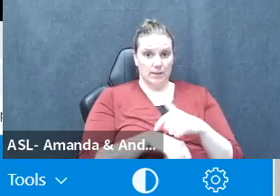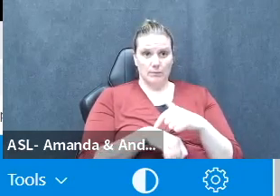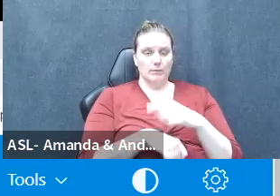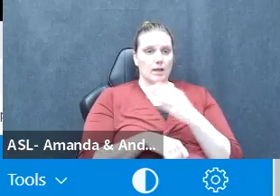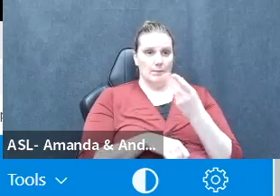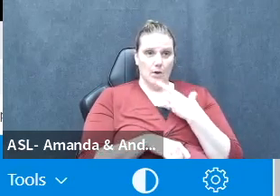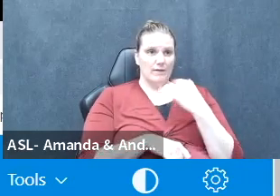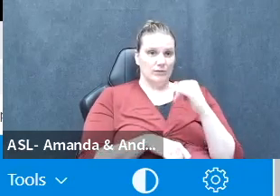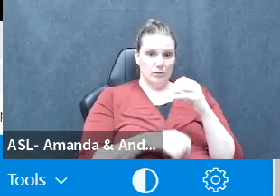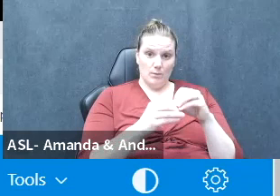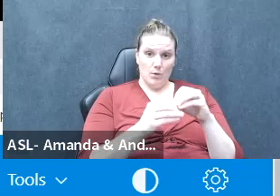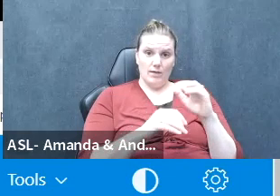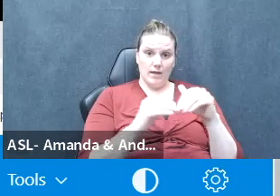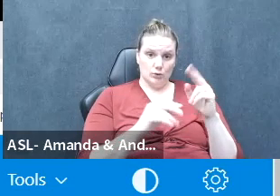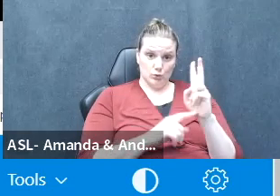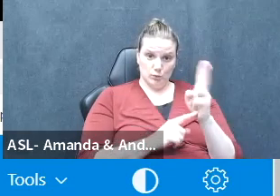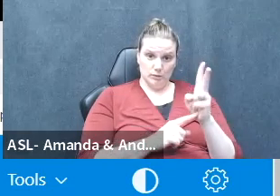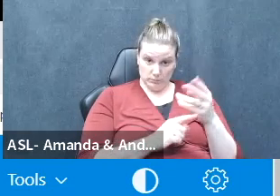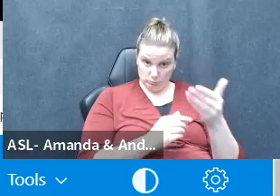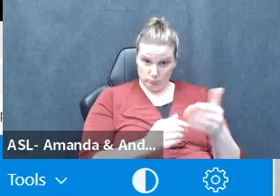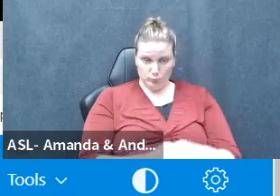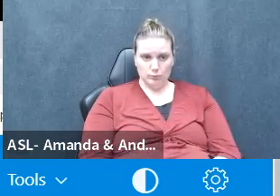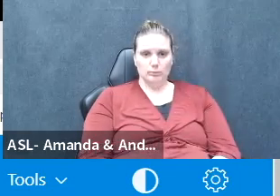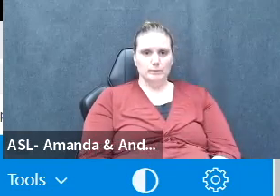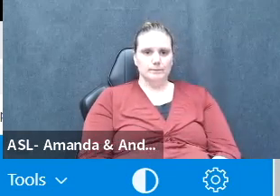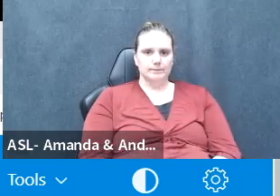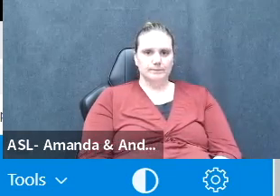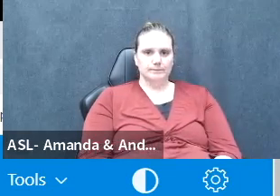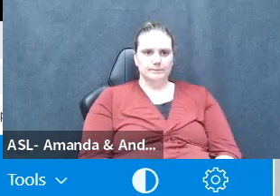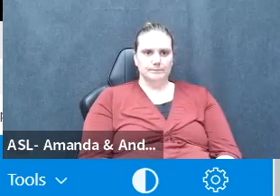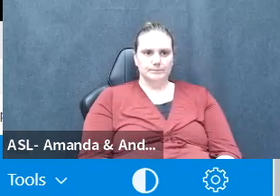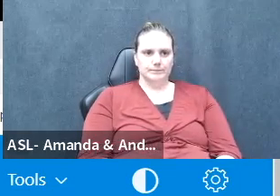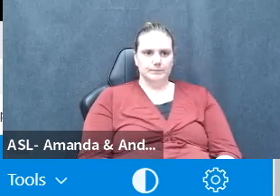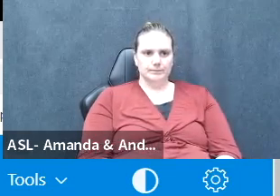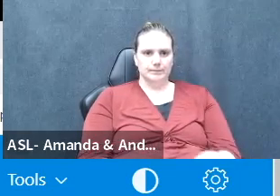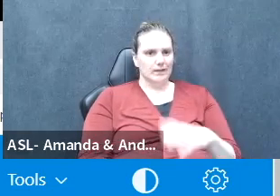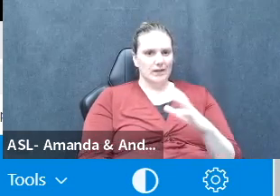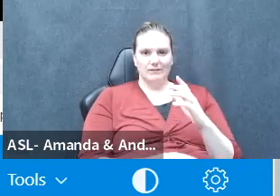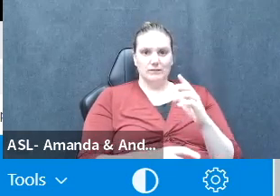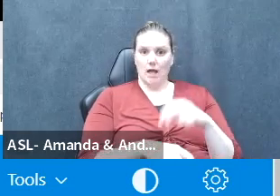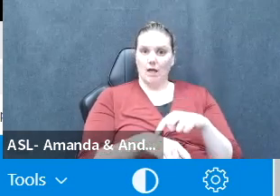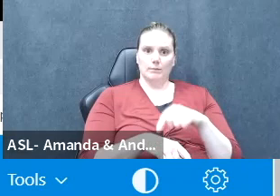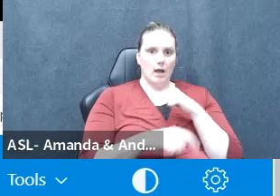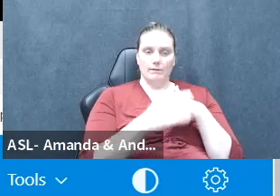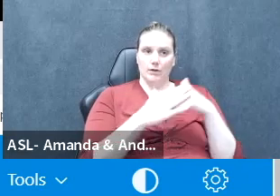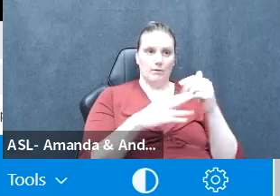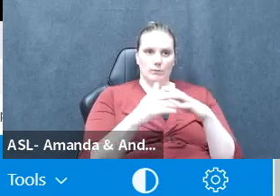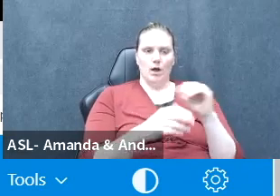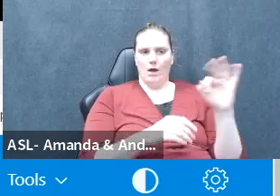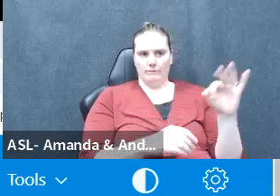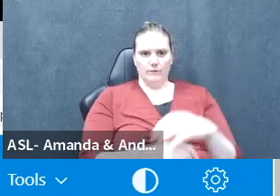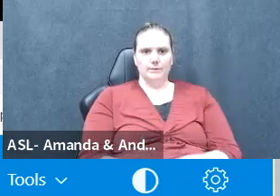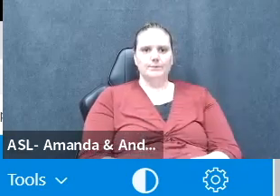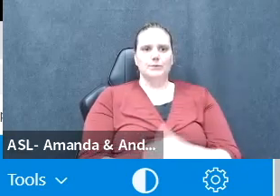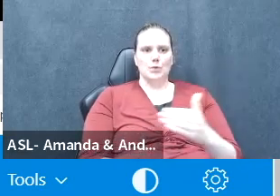let me know if you need more than 2 minutes and we can, or if the timer makes you uncomfortable, I can also take it off the screen. Why don't you go ahead